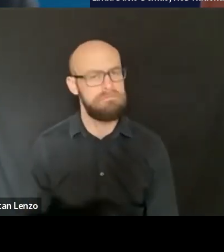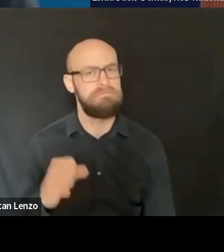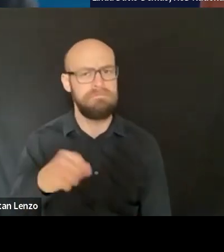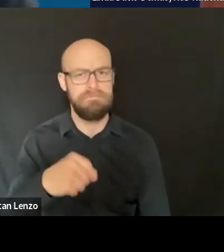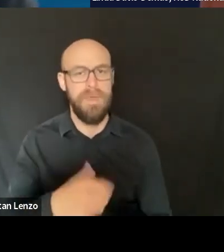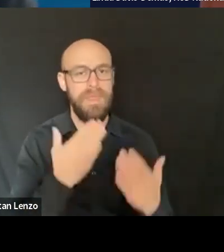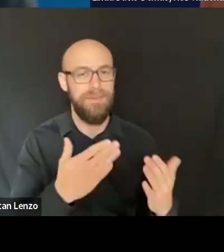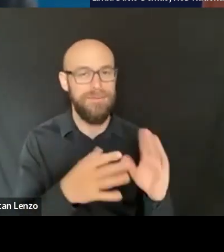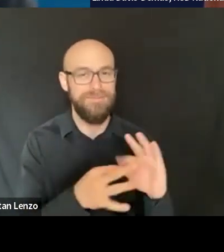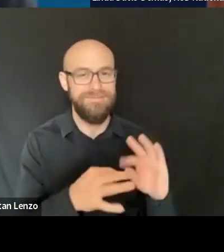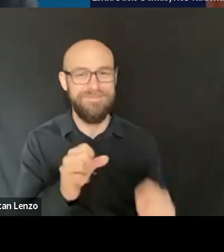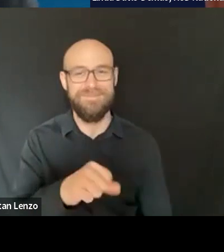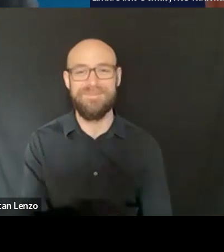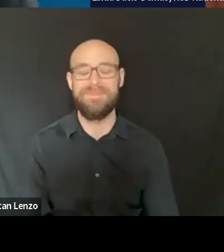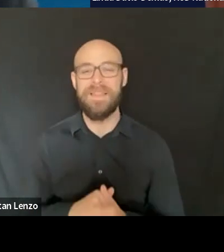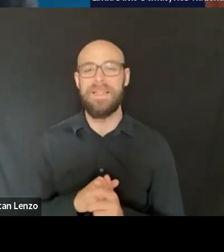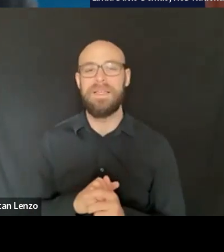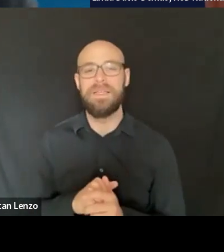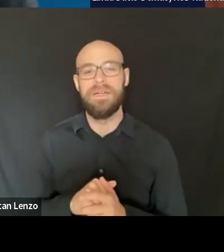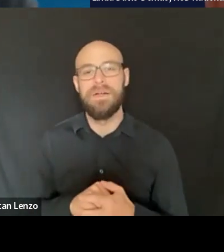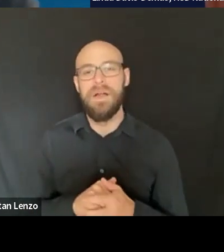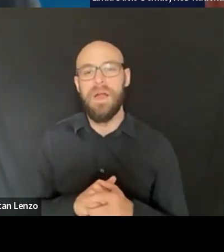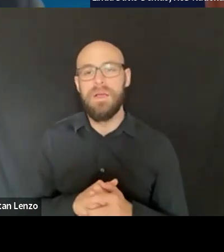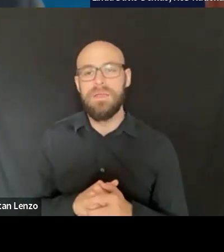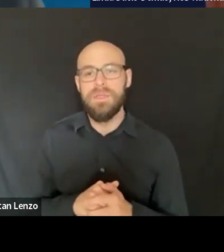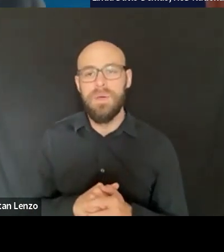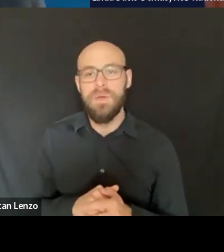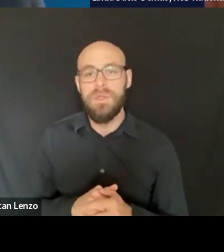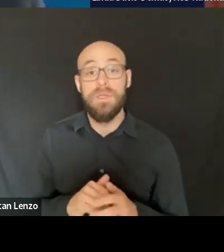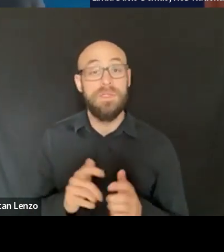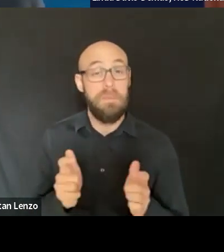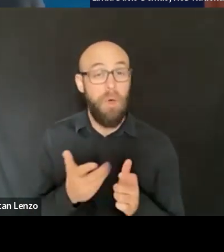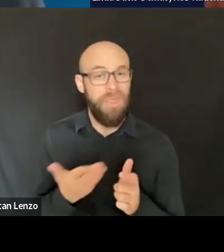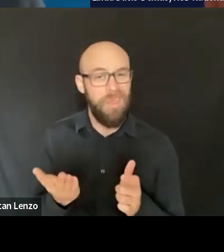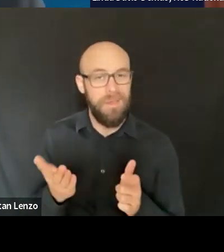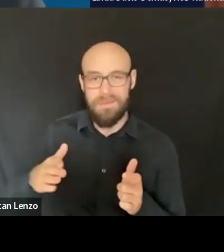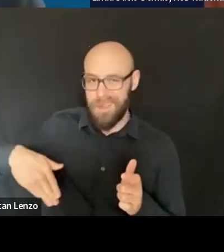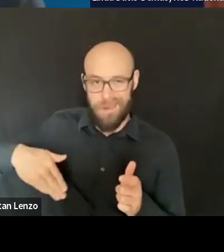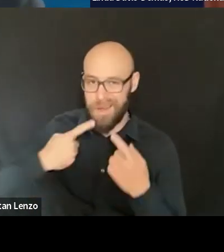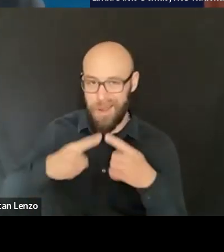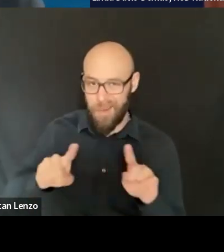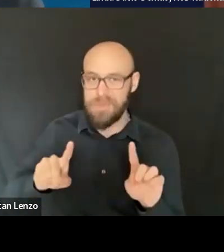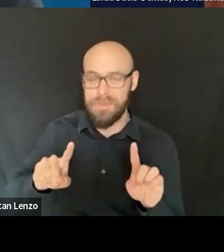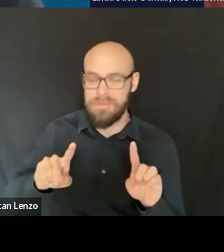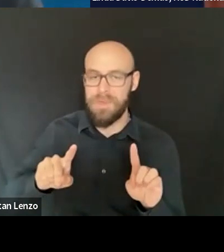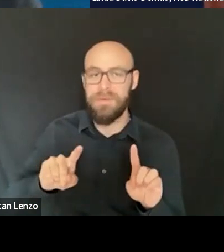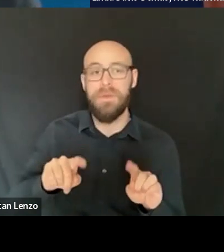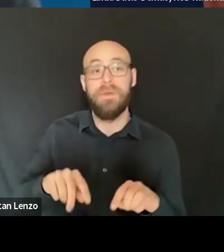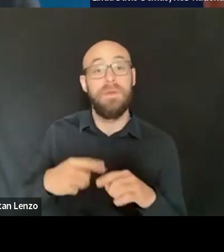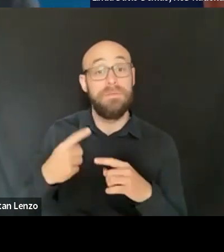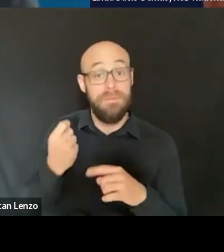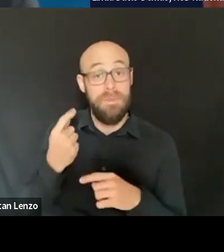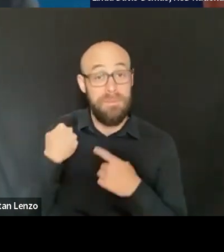Thank you for sharing that. A small thing that we haven't announced yet, but we're working on. For many years, the Office of